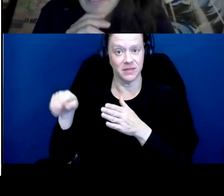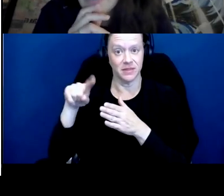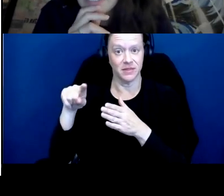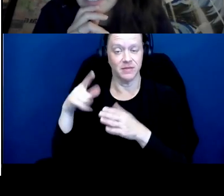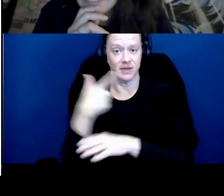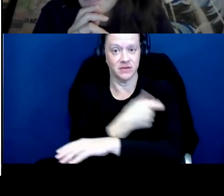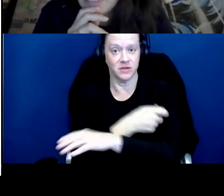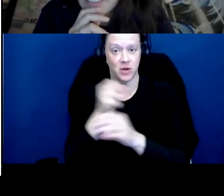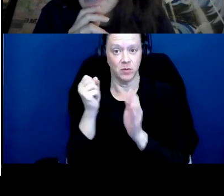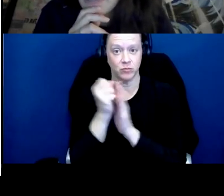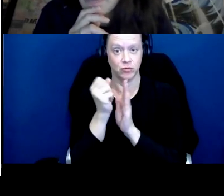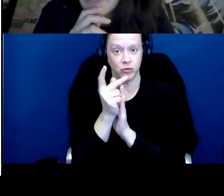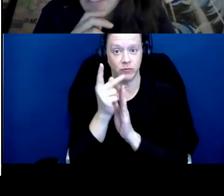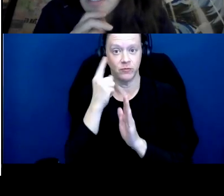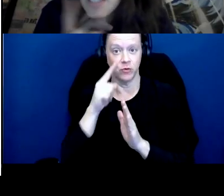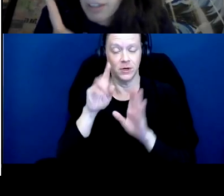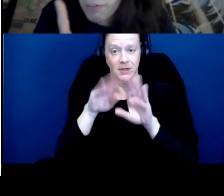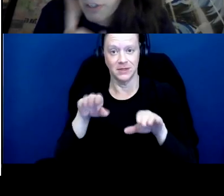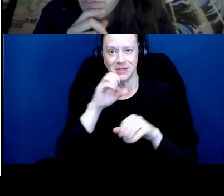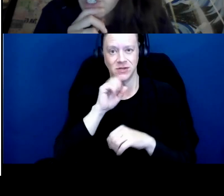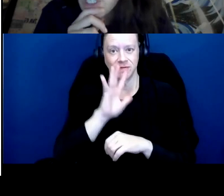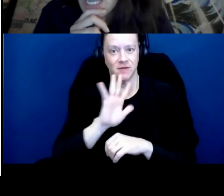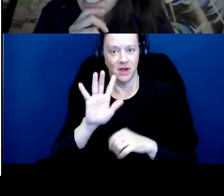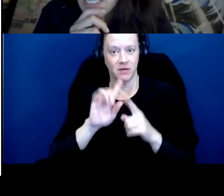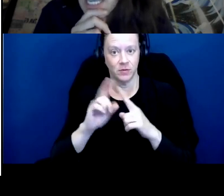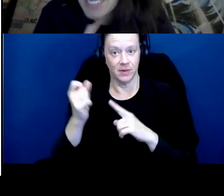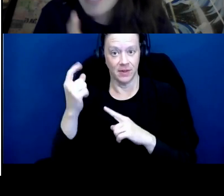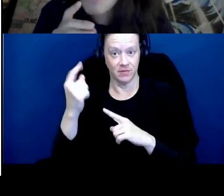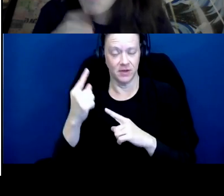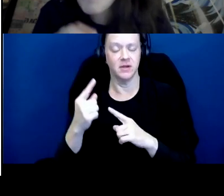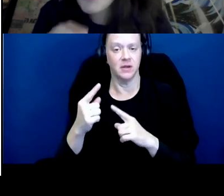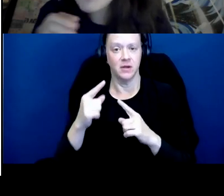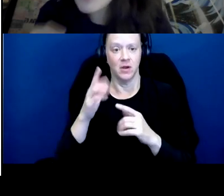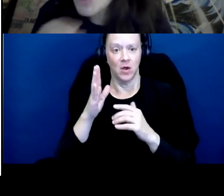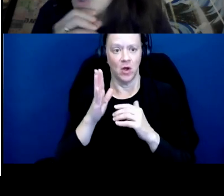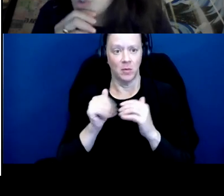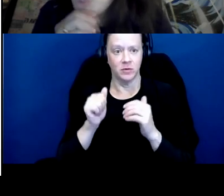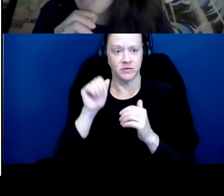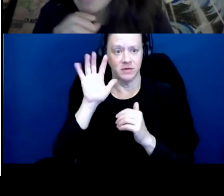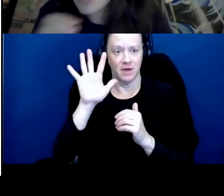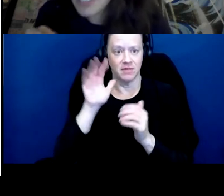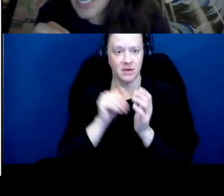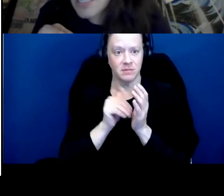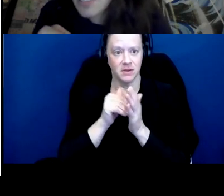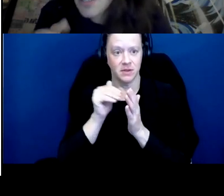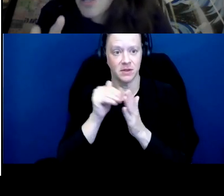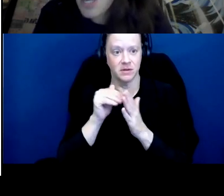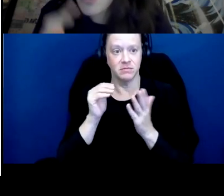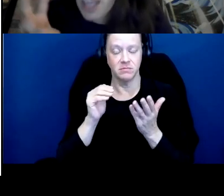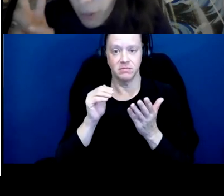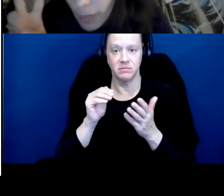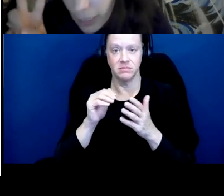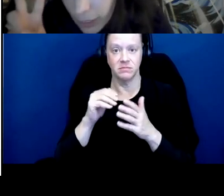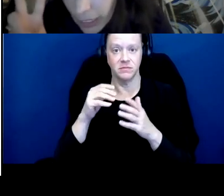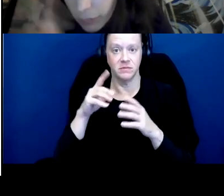doses of the vaccine have been given for the first shot, and 1.2 million kids